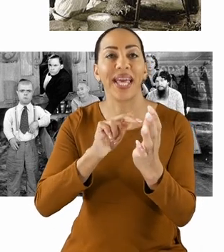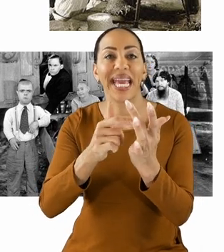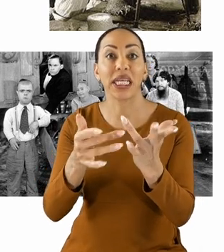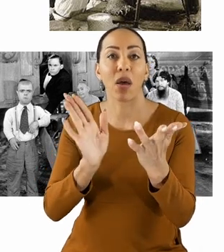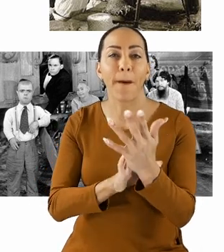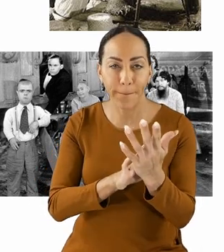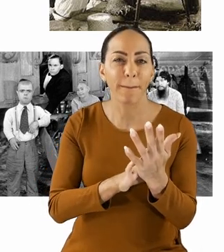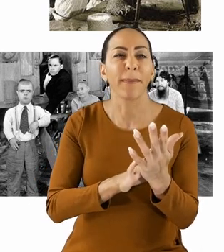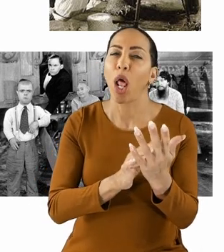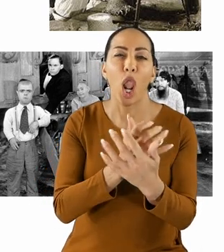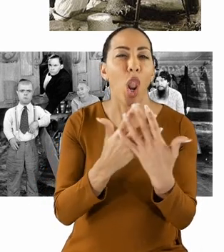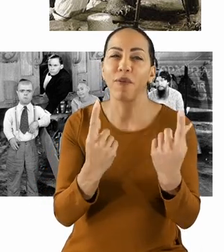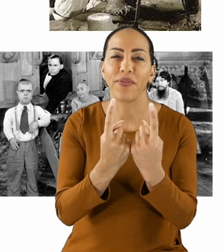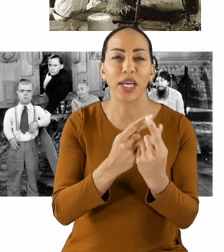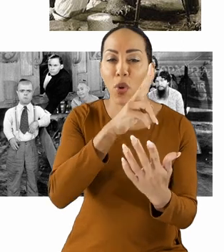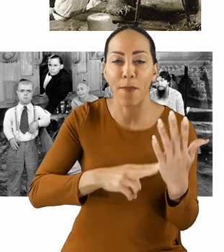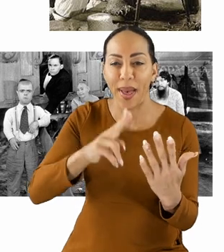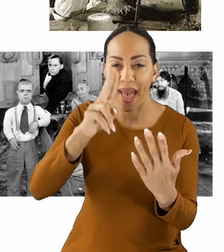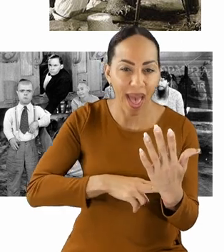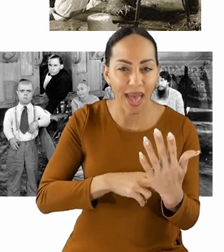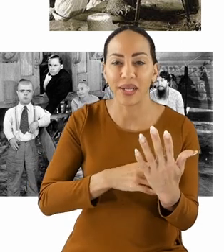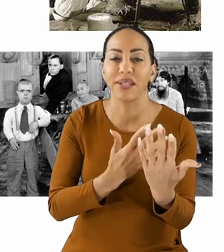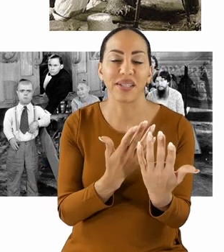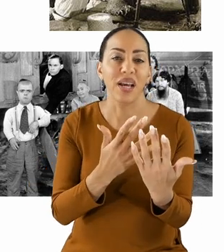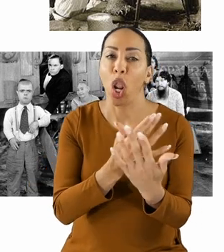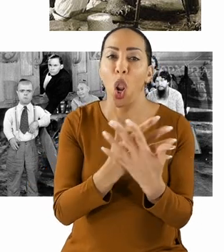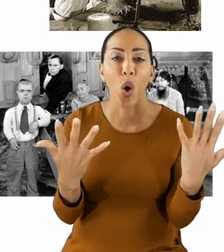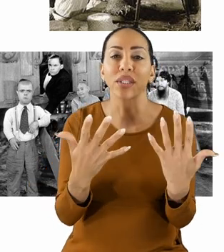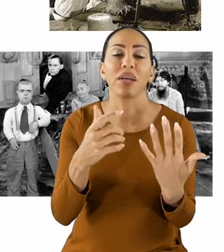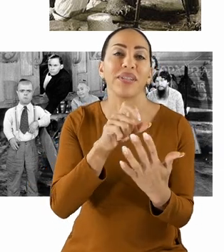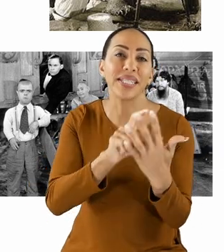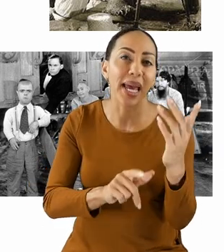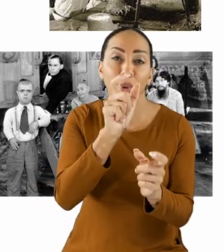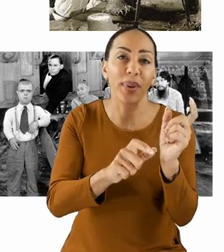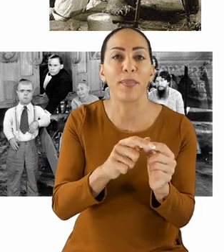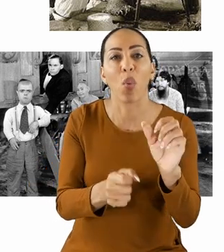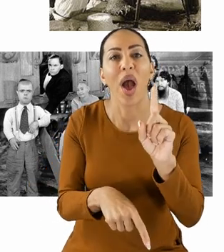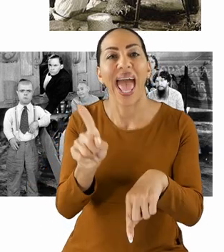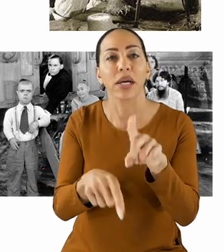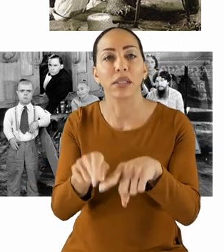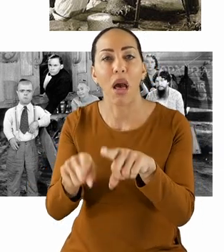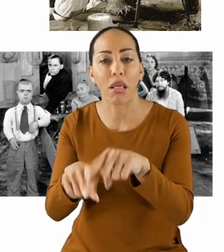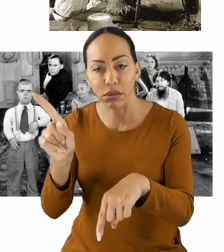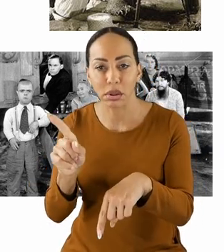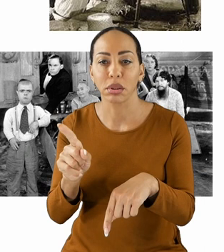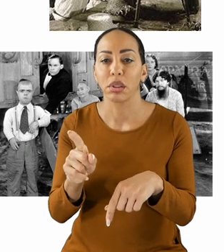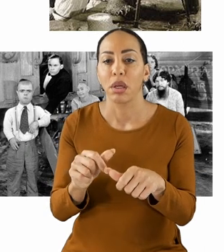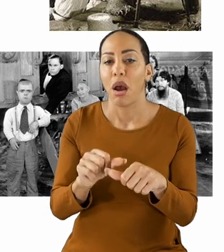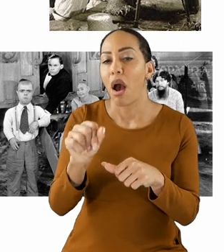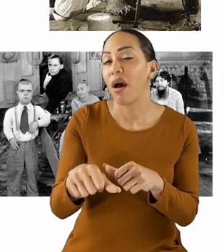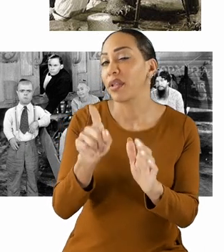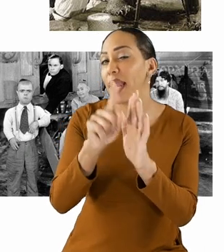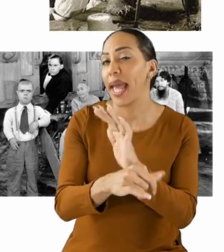the McCarthyism and the whole un-American activities. All of that was banned, and most of the productive people were exiled.